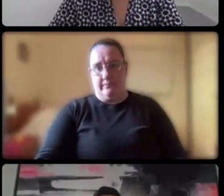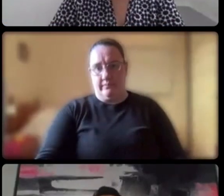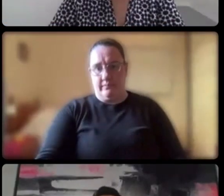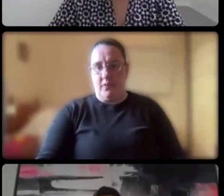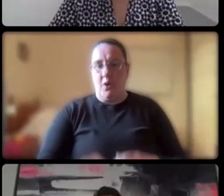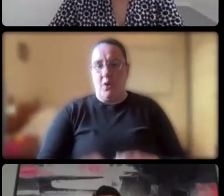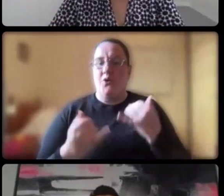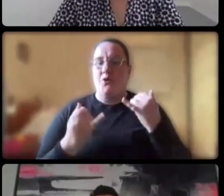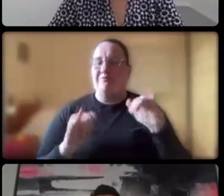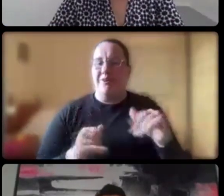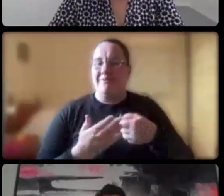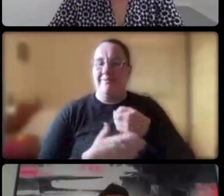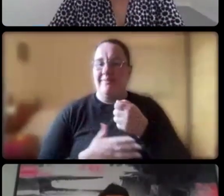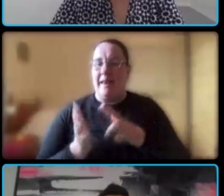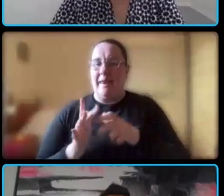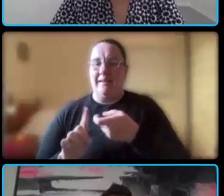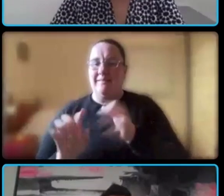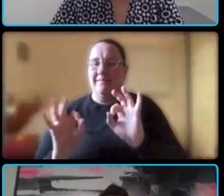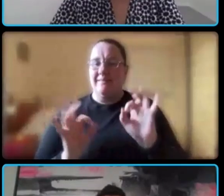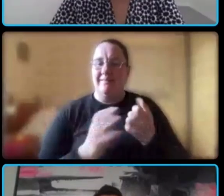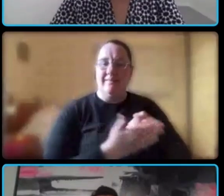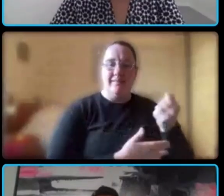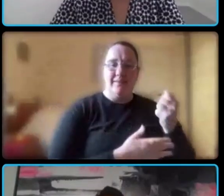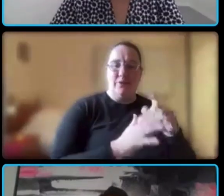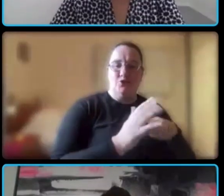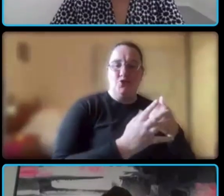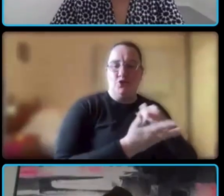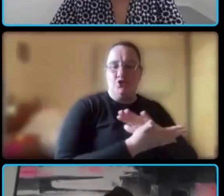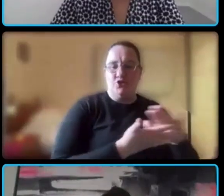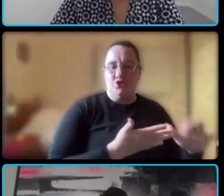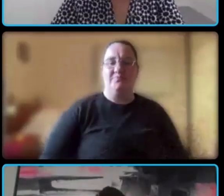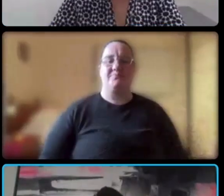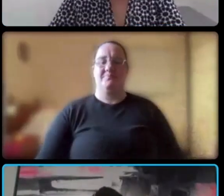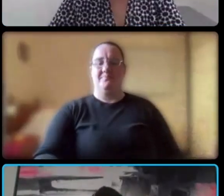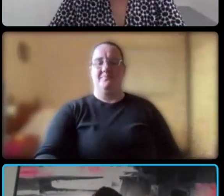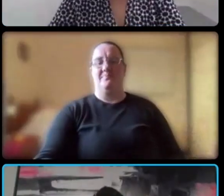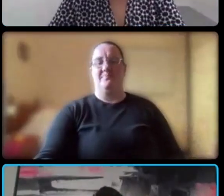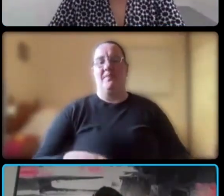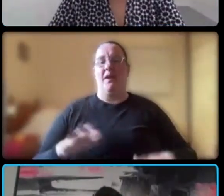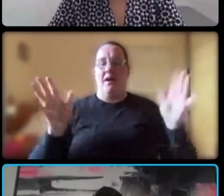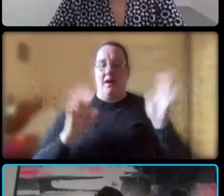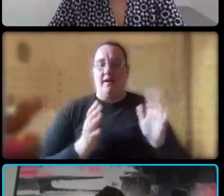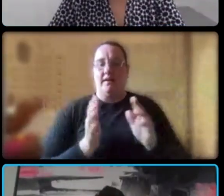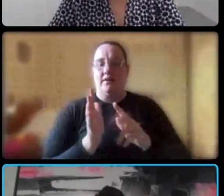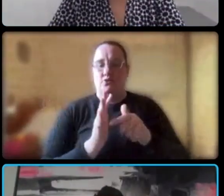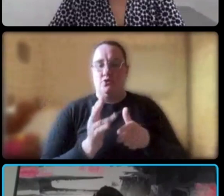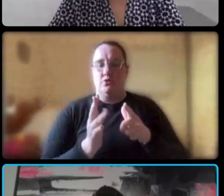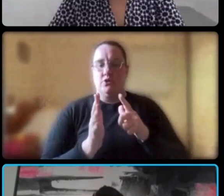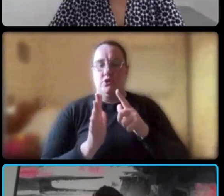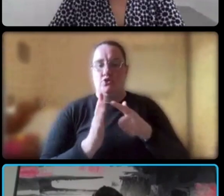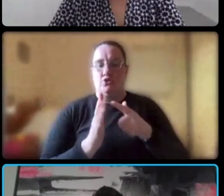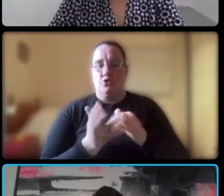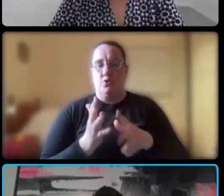Oh, Josh. Thanks, Caroline. It's Josh Maldon here, and I'll jump in for the next piece on quality standards.